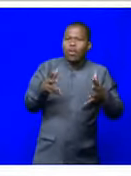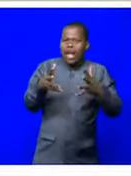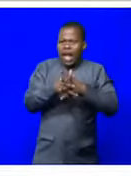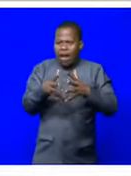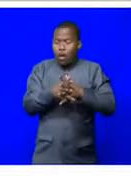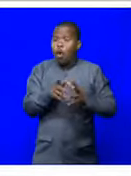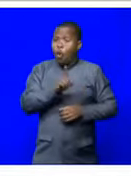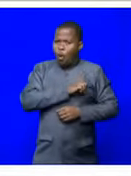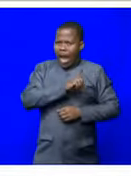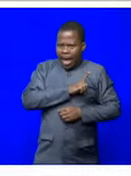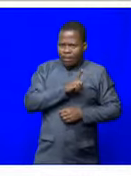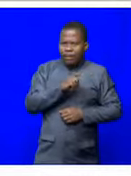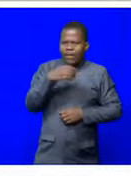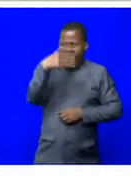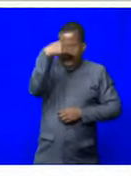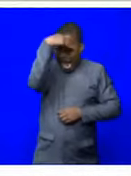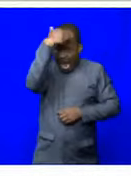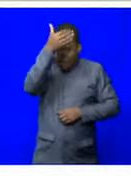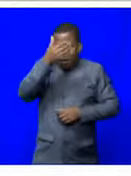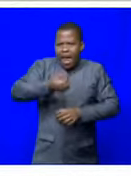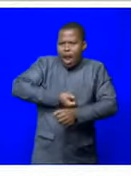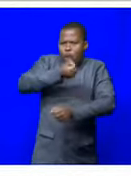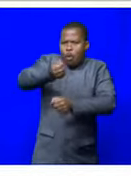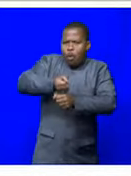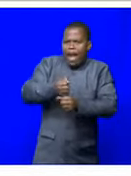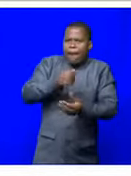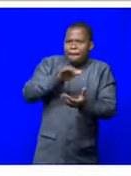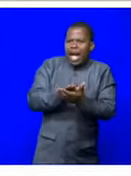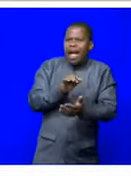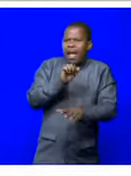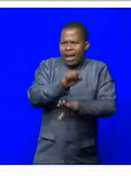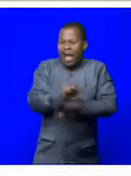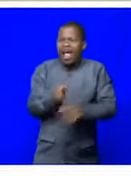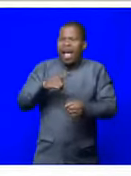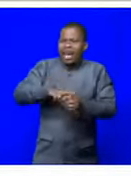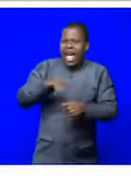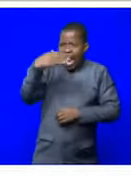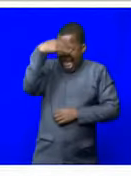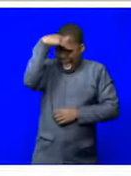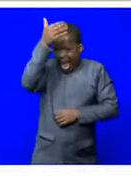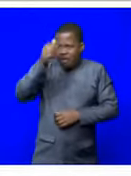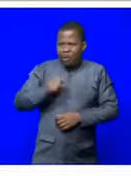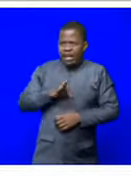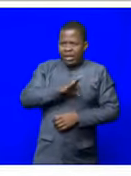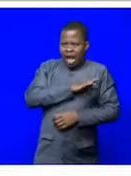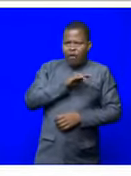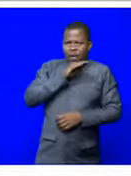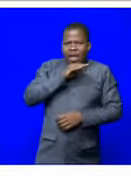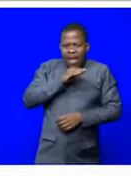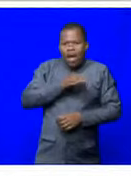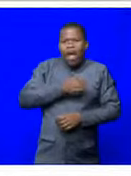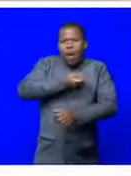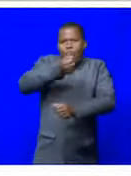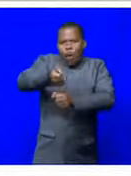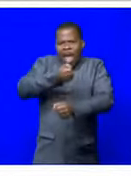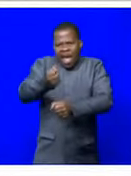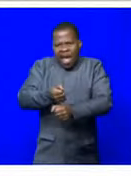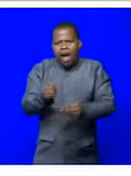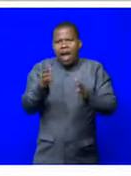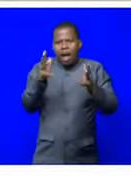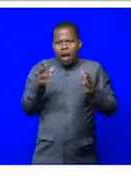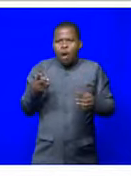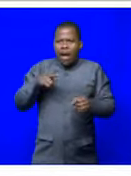baqonze ukuthi nangabe usebenzise umbuso usebenzela sini. Sibona tingcoco ke letibe impumelelo kakhulu ngoba